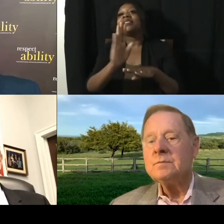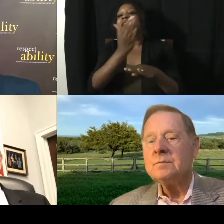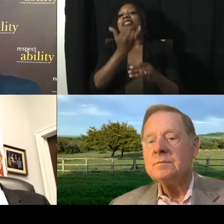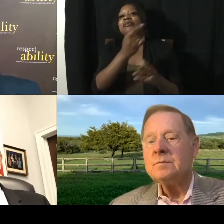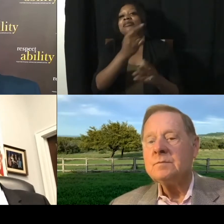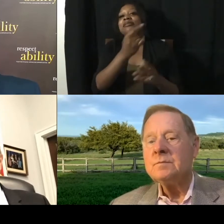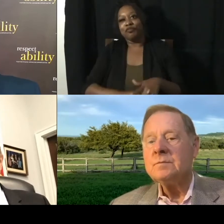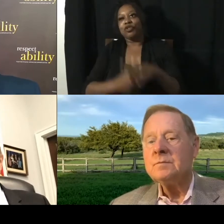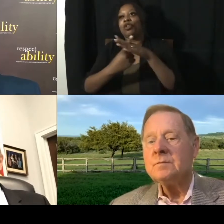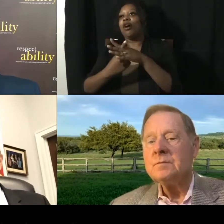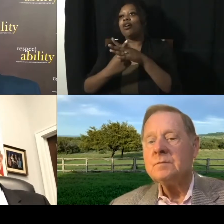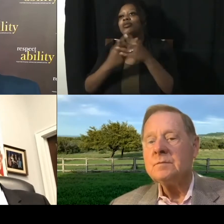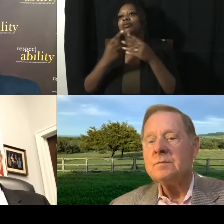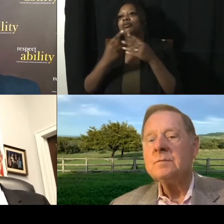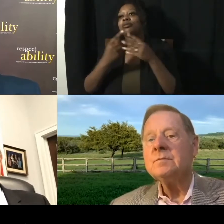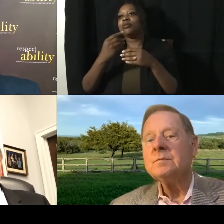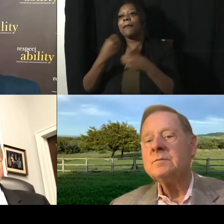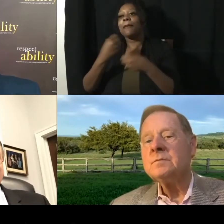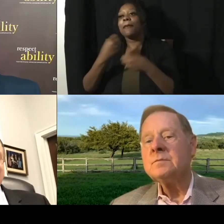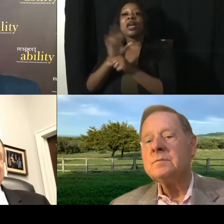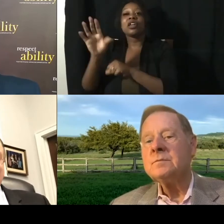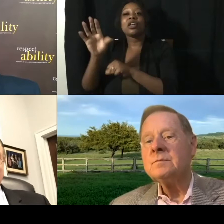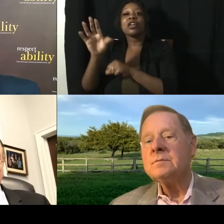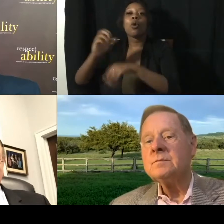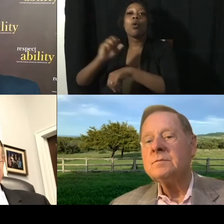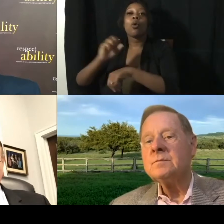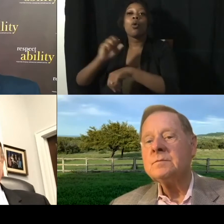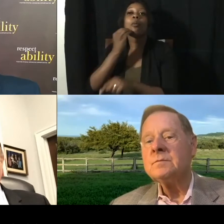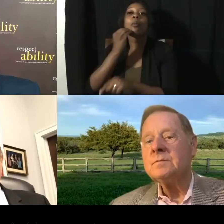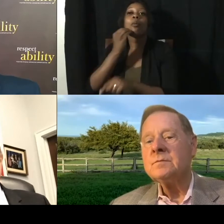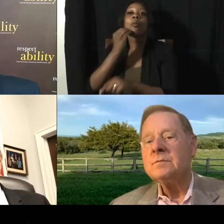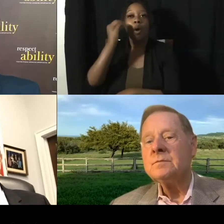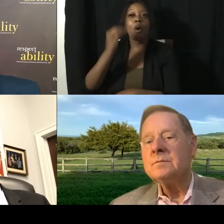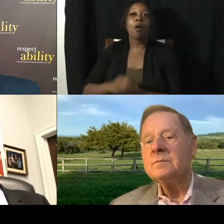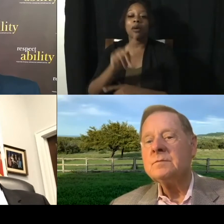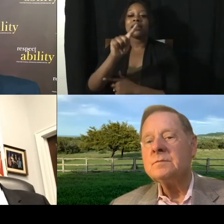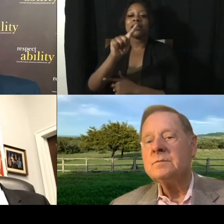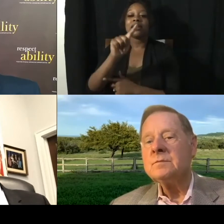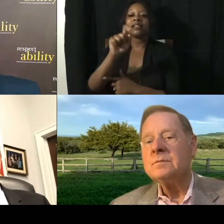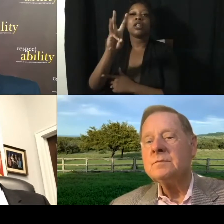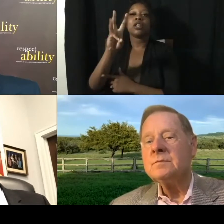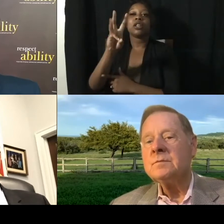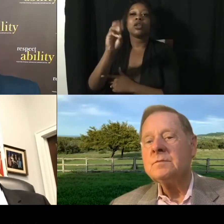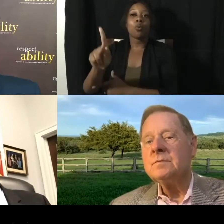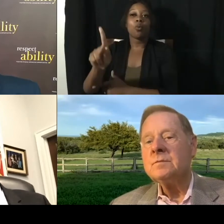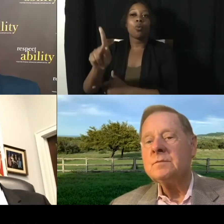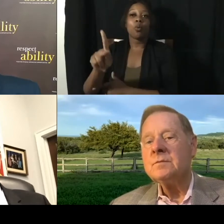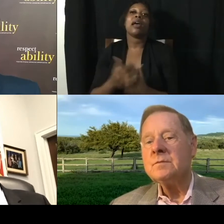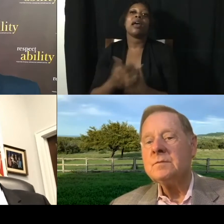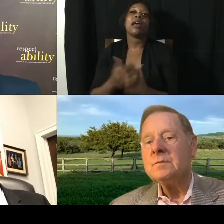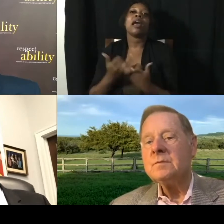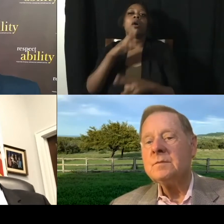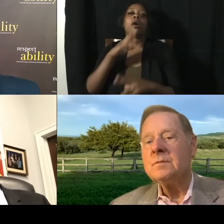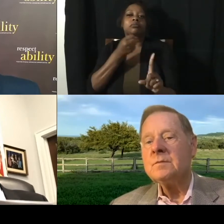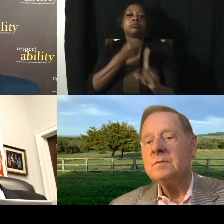you about the impact of ADA and the Community Reinvestment